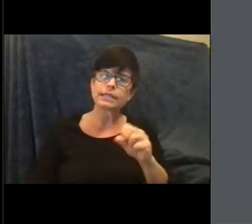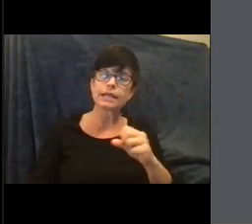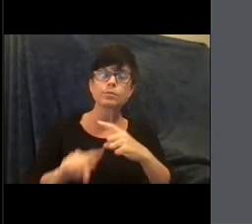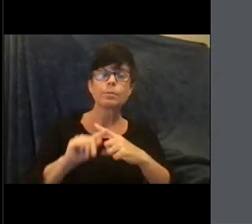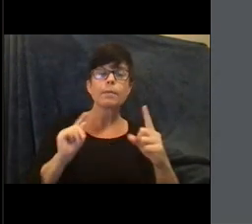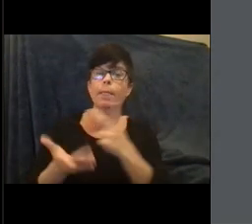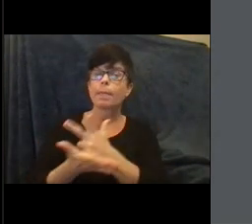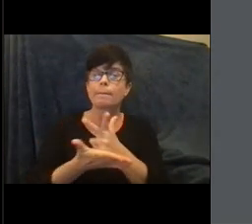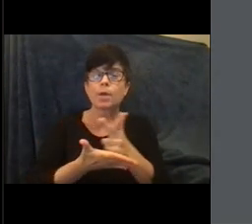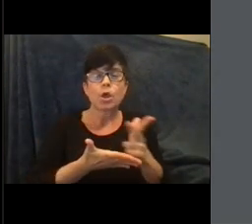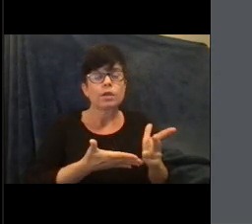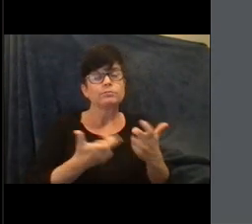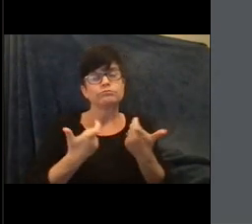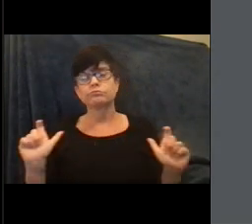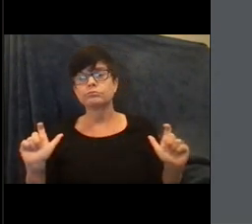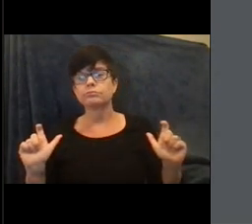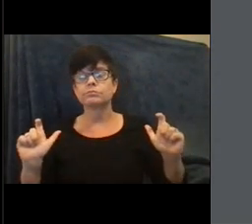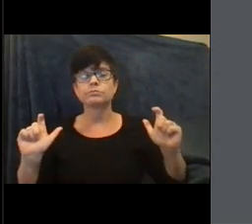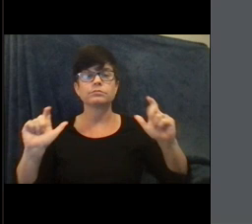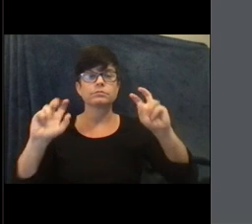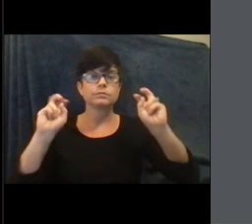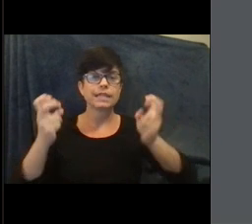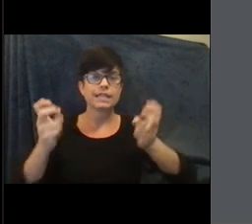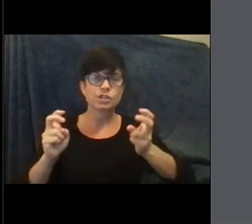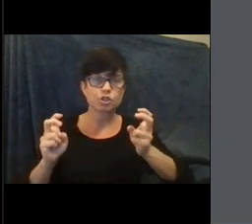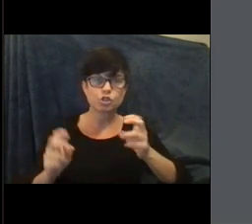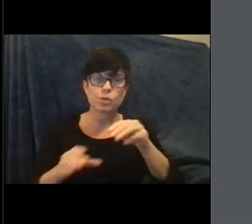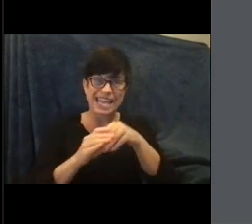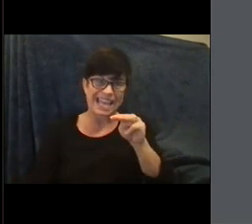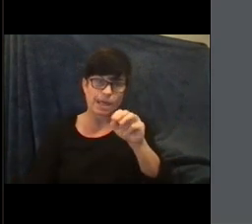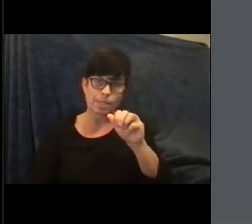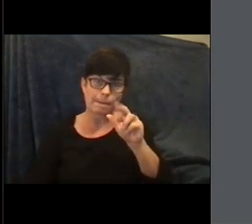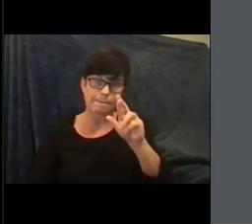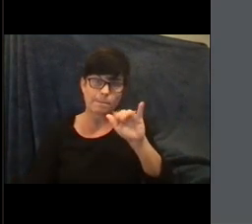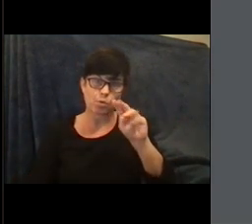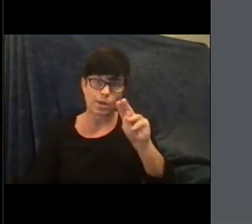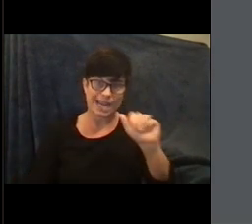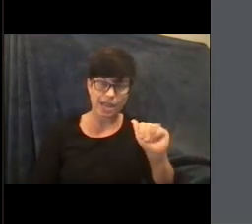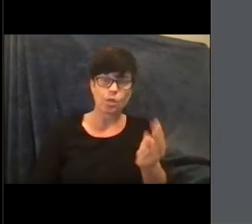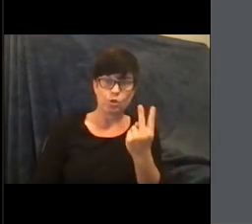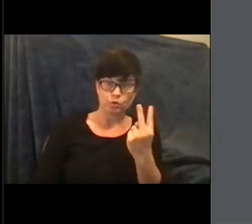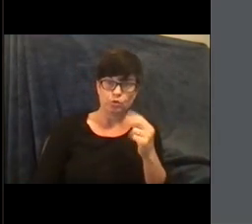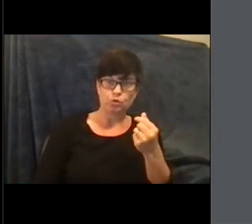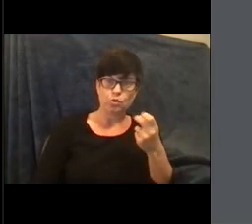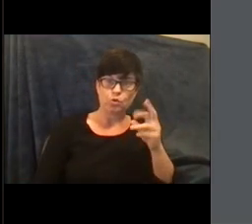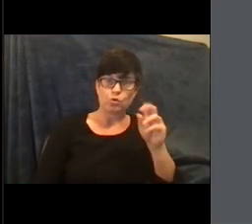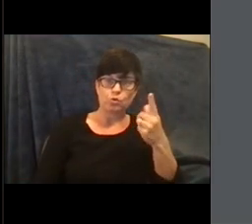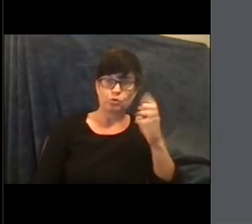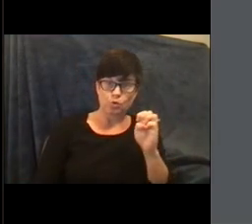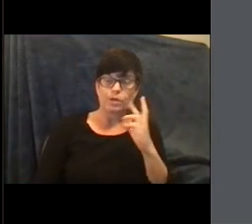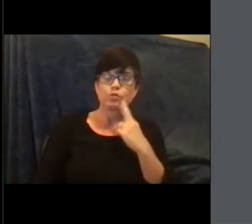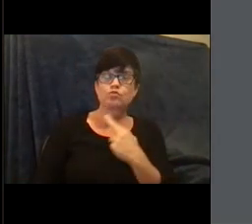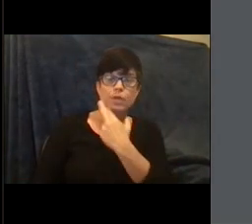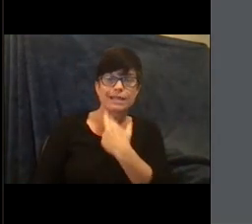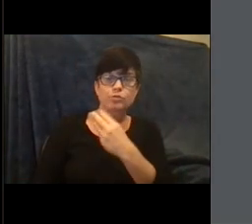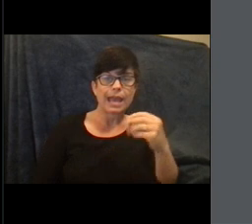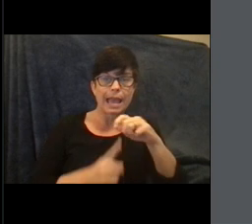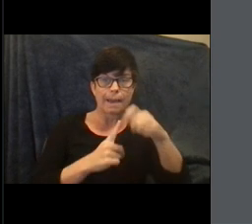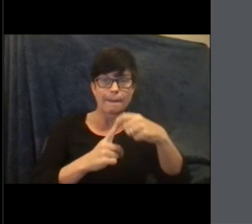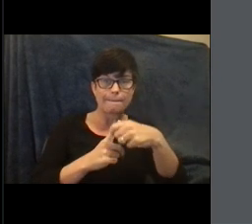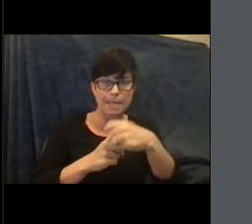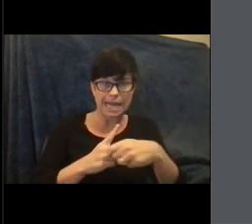is a huge issue in the marina. The Two Georges restaurant and the Banana Boat, people park in